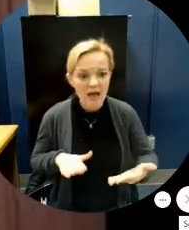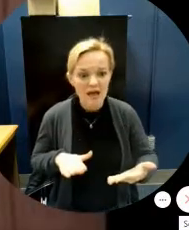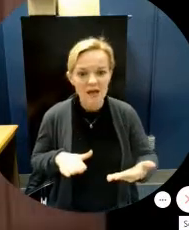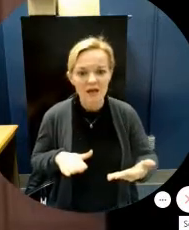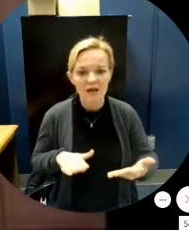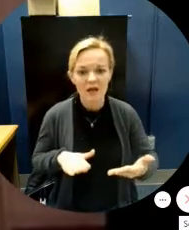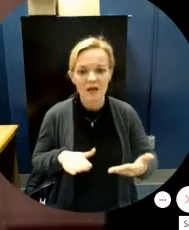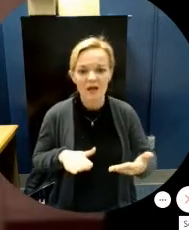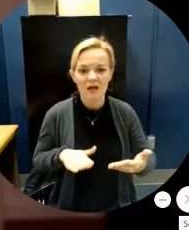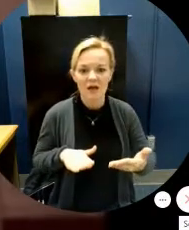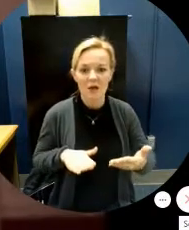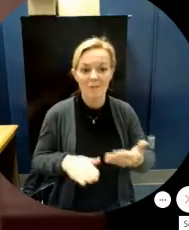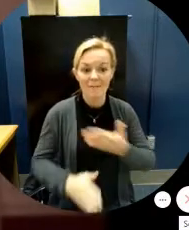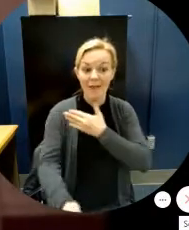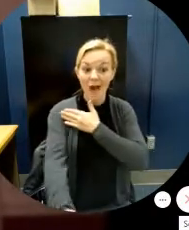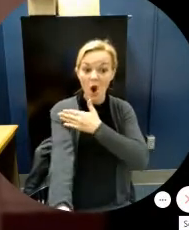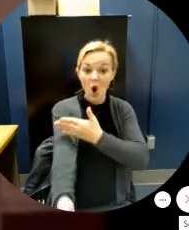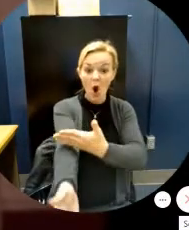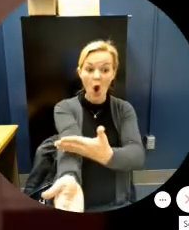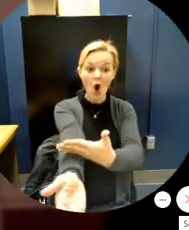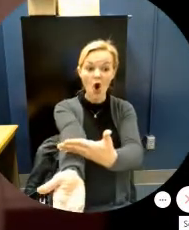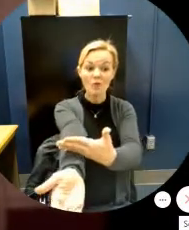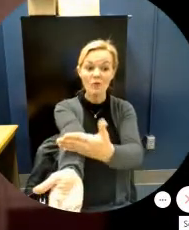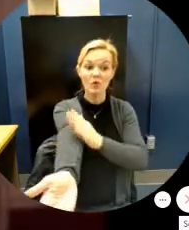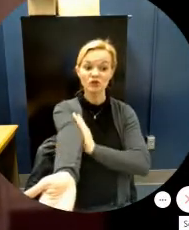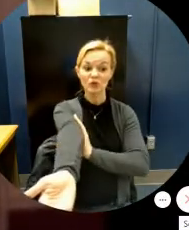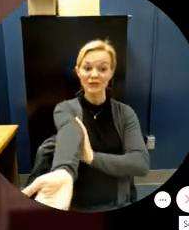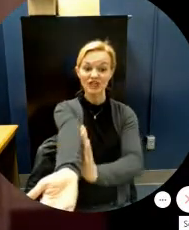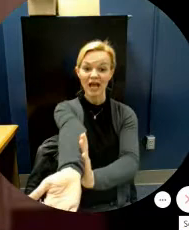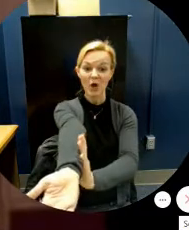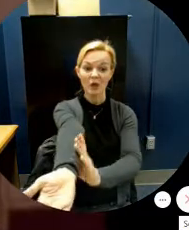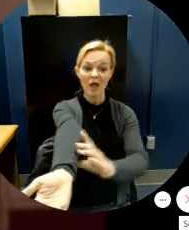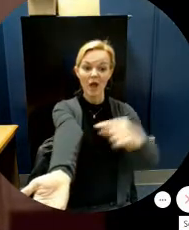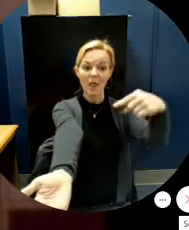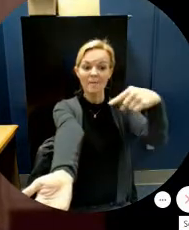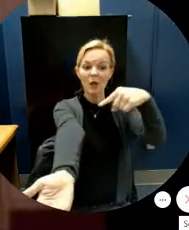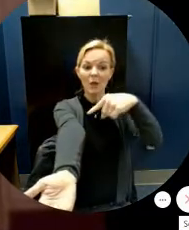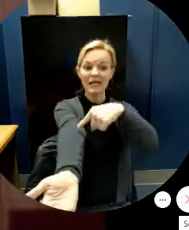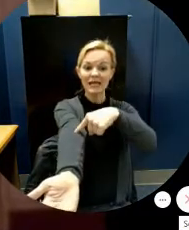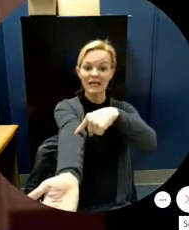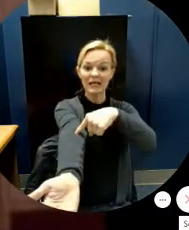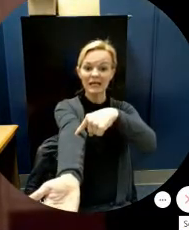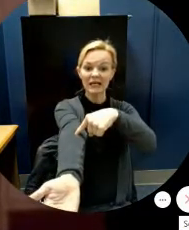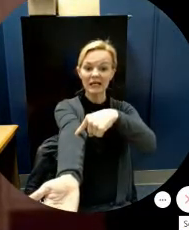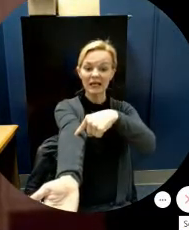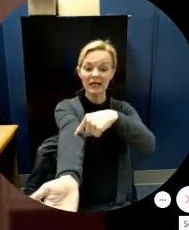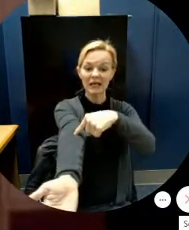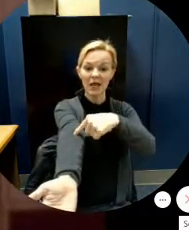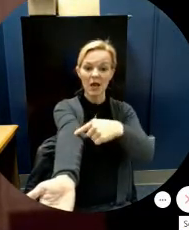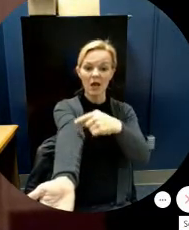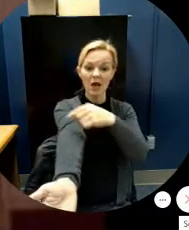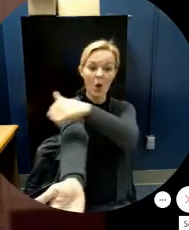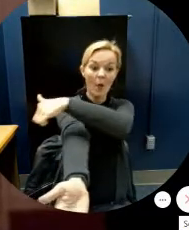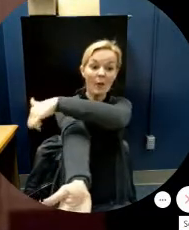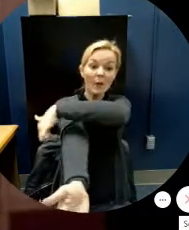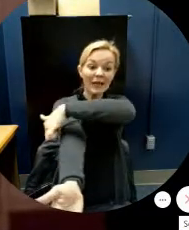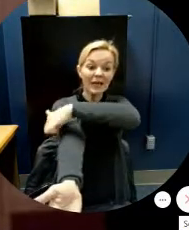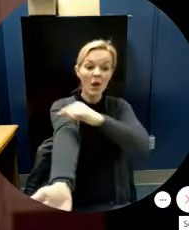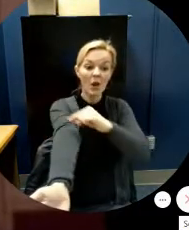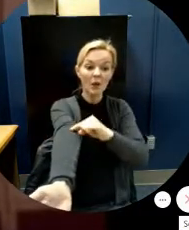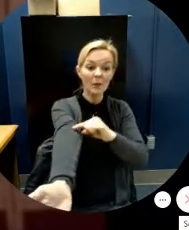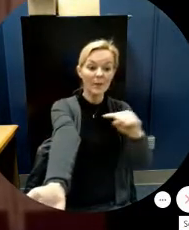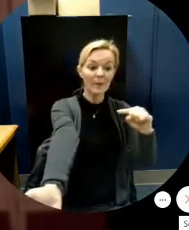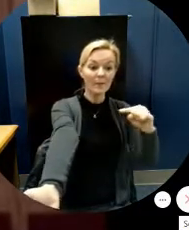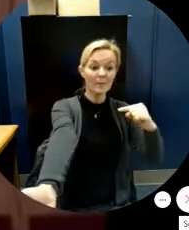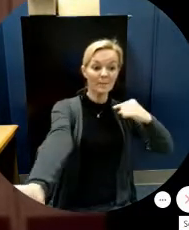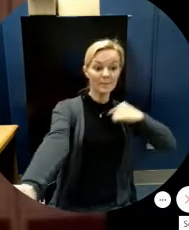My arm was outstretched like this. The bullet went in here, exited here, and then struck me in the